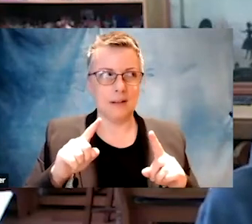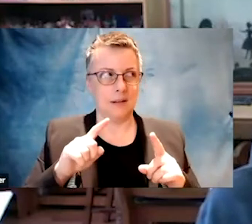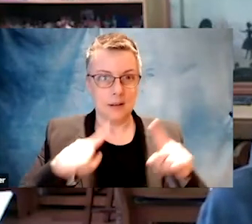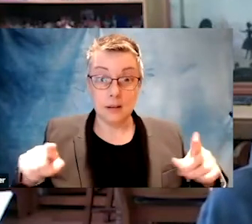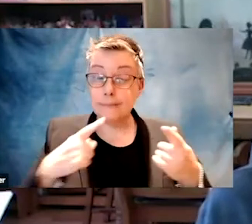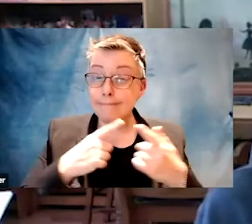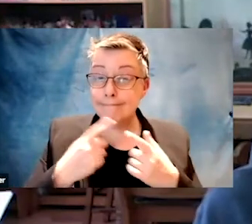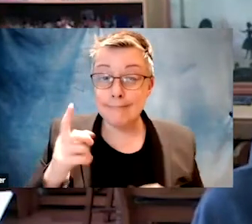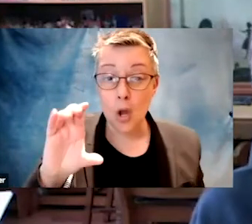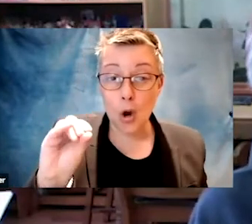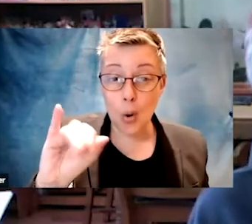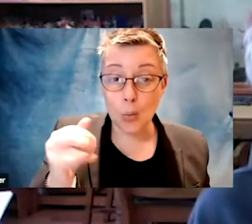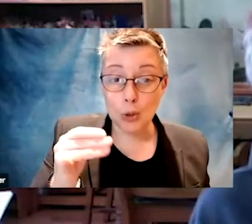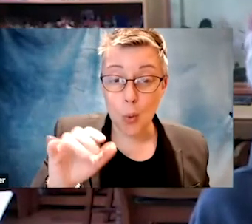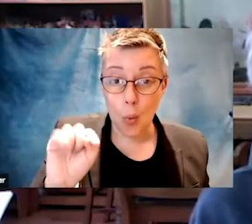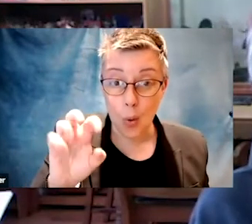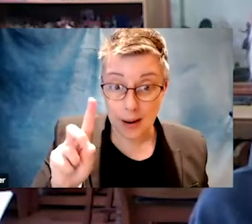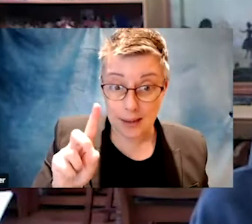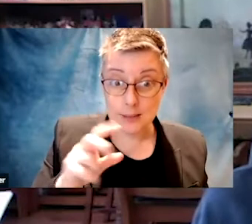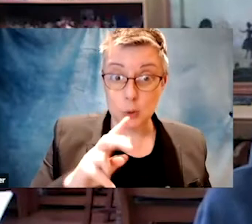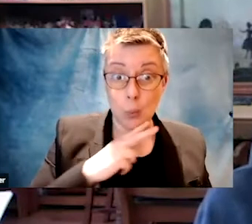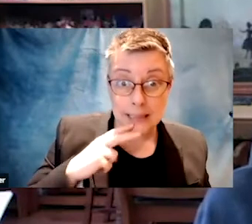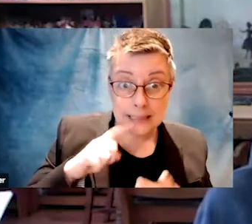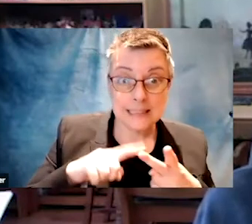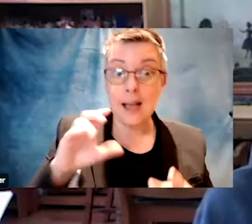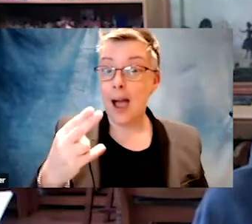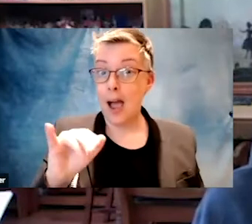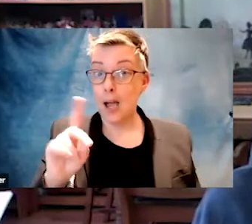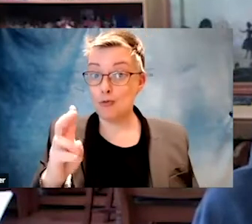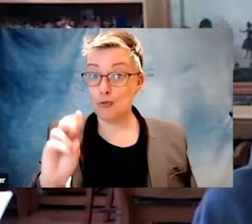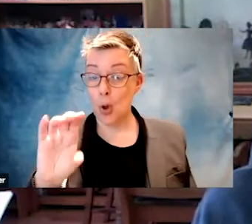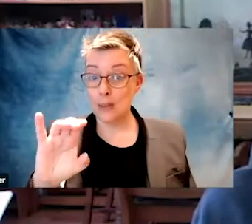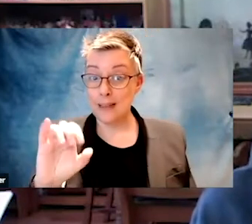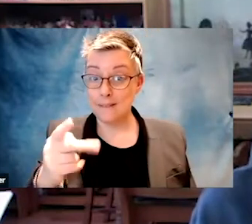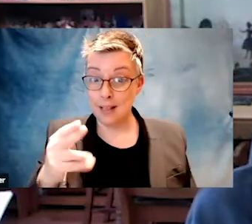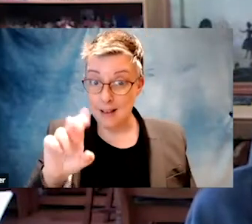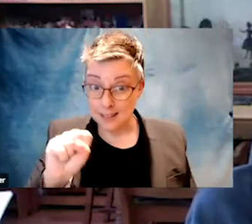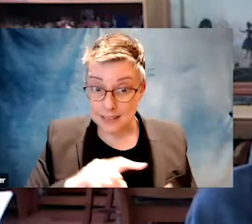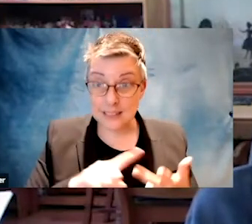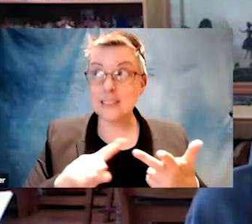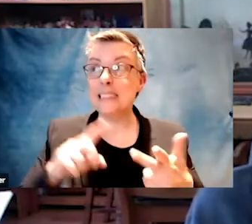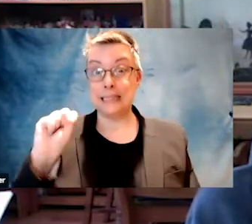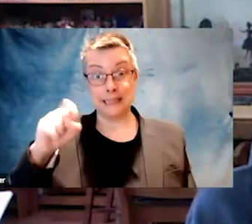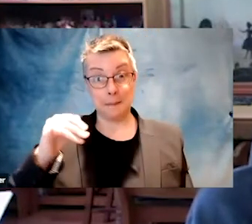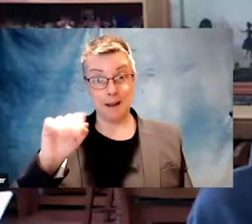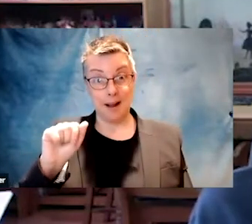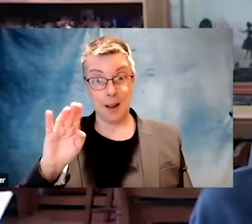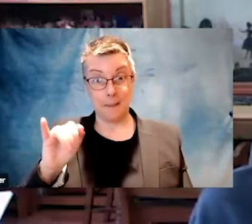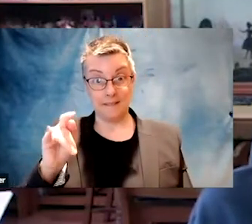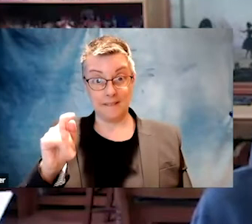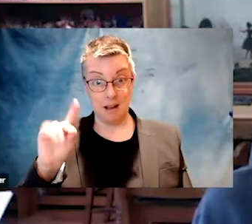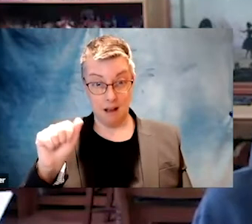uh, hydrocephalus, spina bifida, which was mine, um, gastrochesis, which is where the organs are extruded